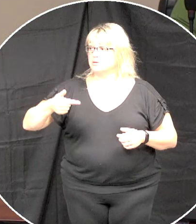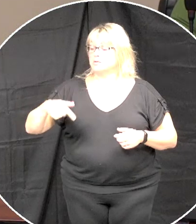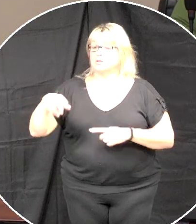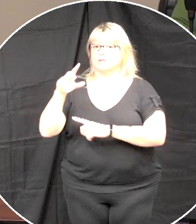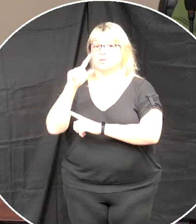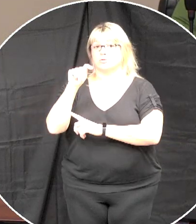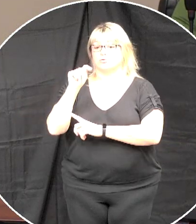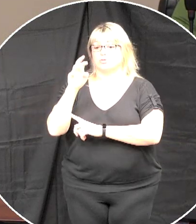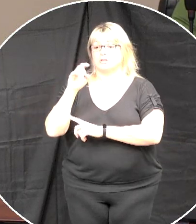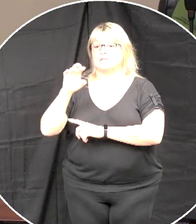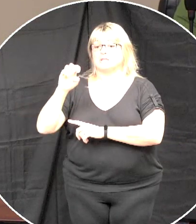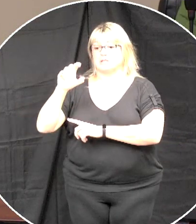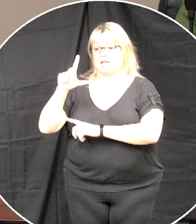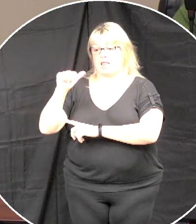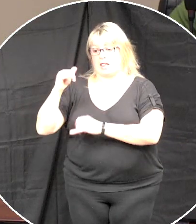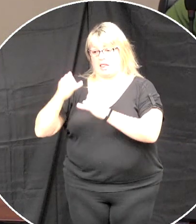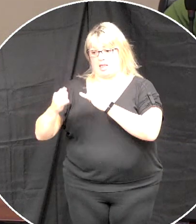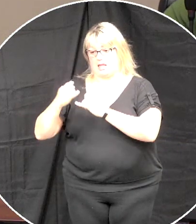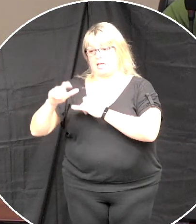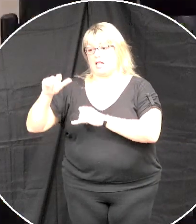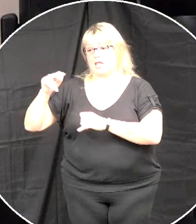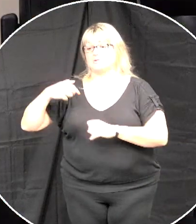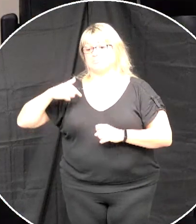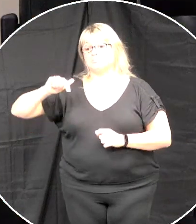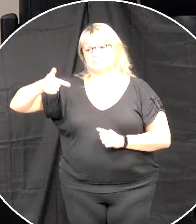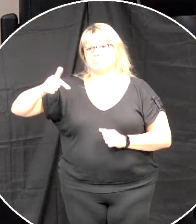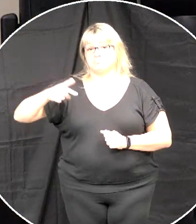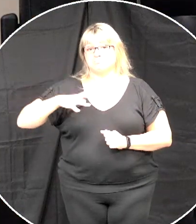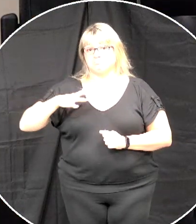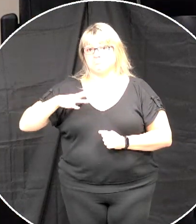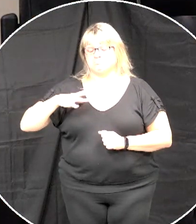Trustee Lane will second that motion. Thank you very much.